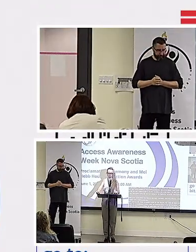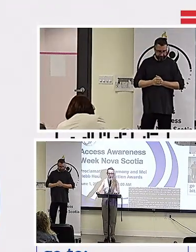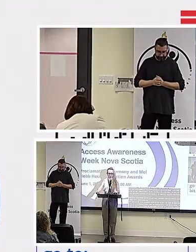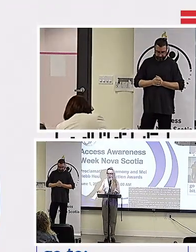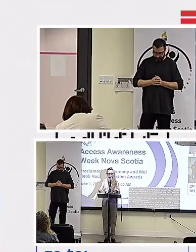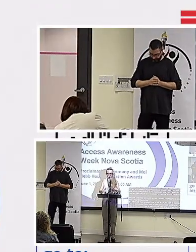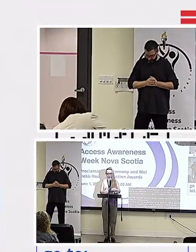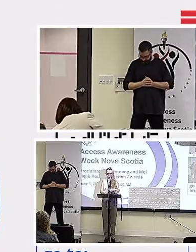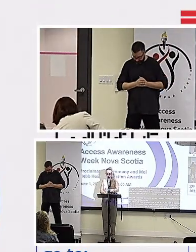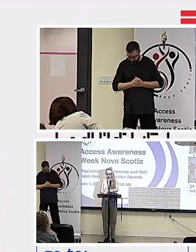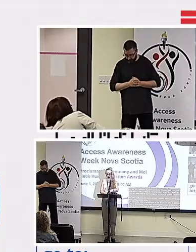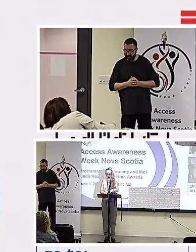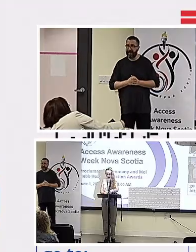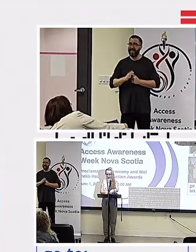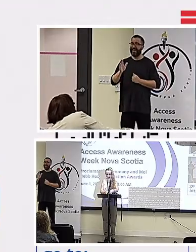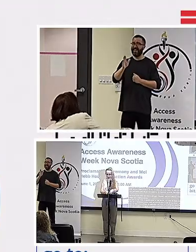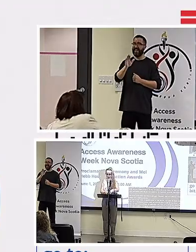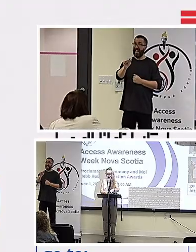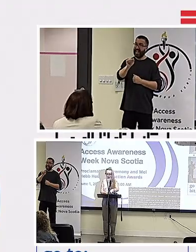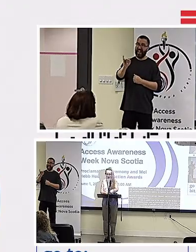AI will never take over.